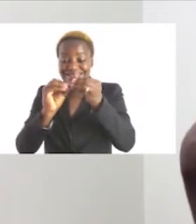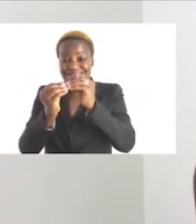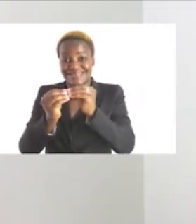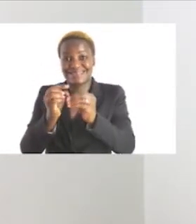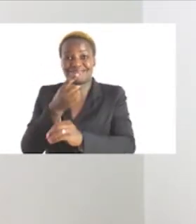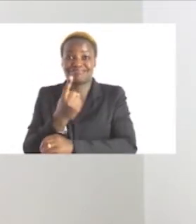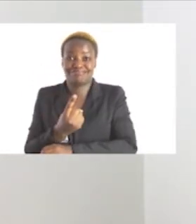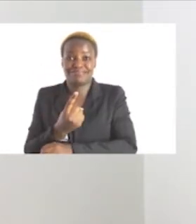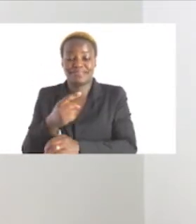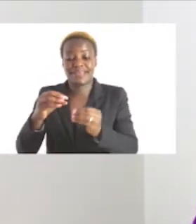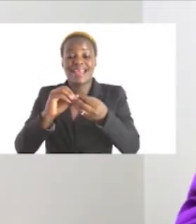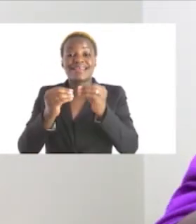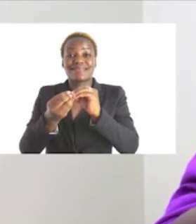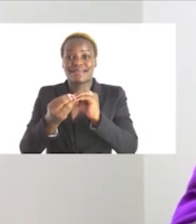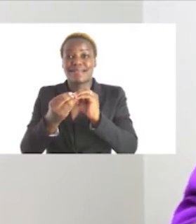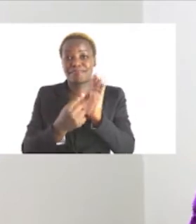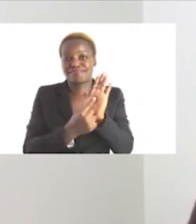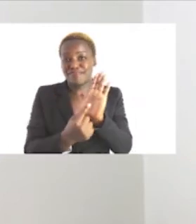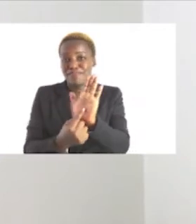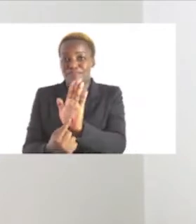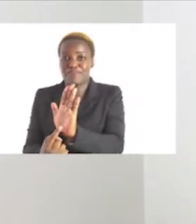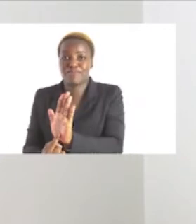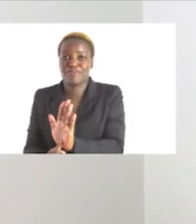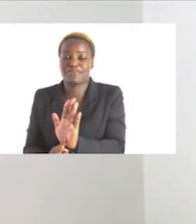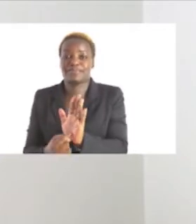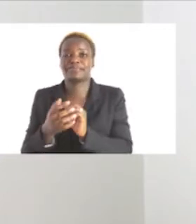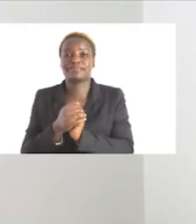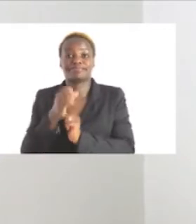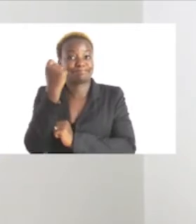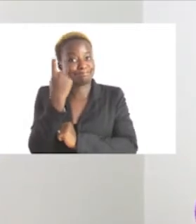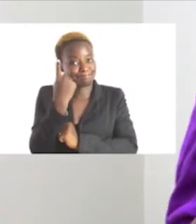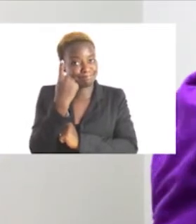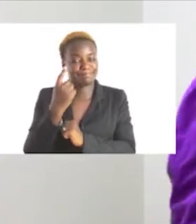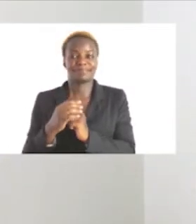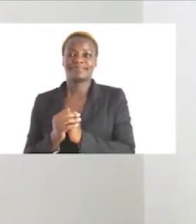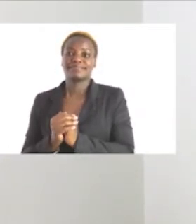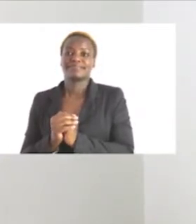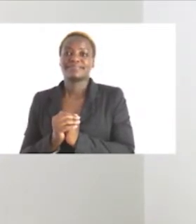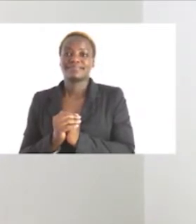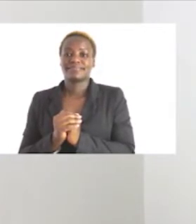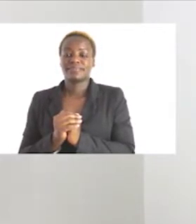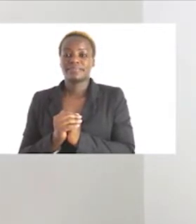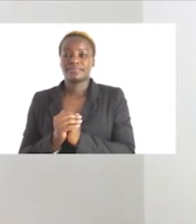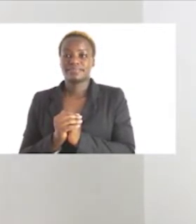date, we look at the numbers inside of the calendar, all right? Okay?